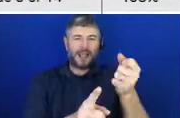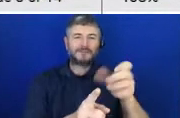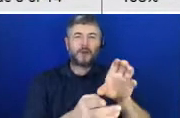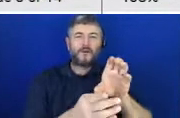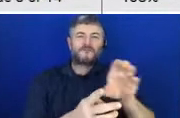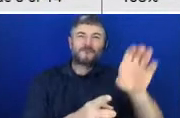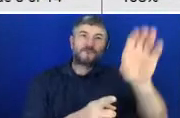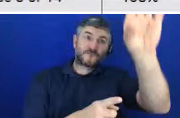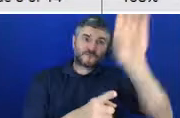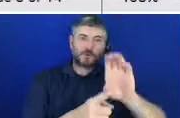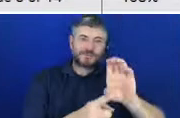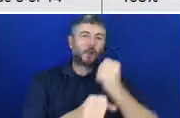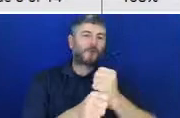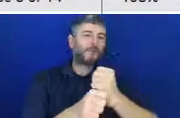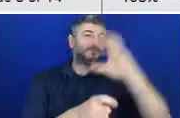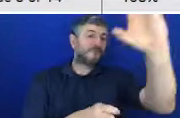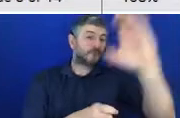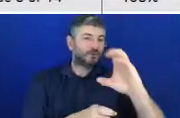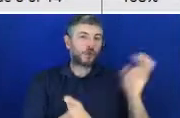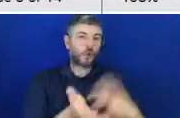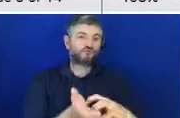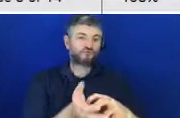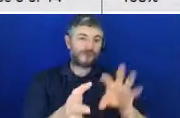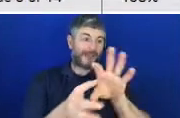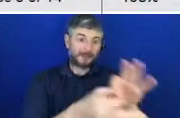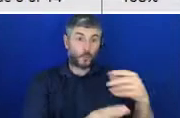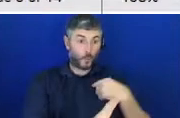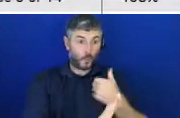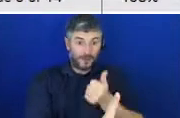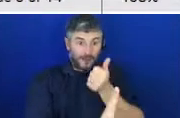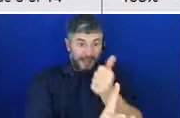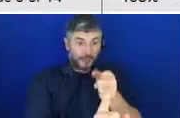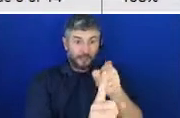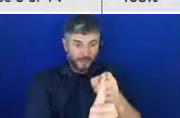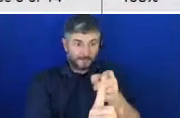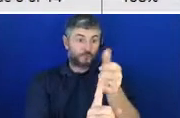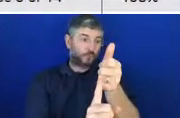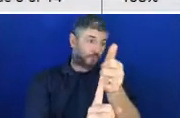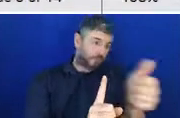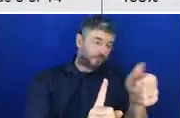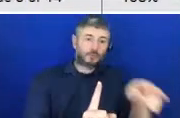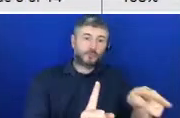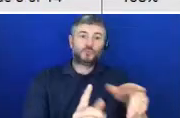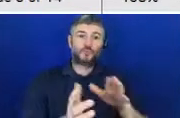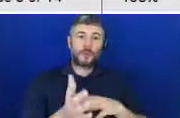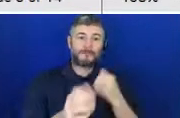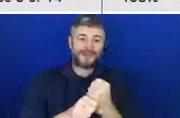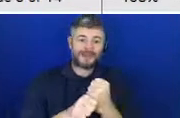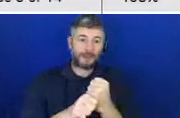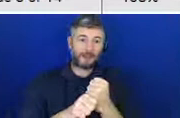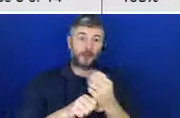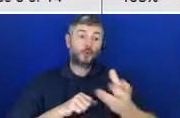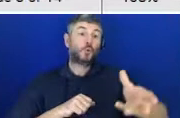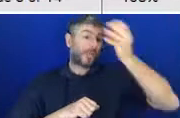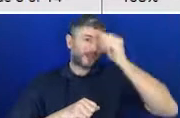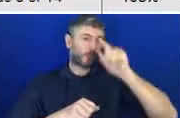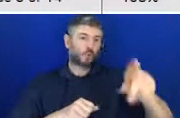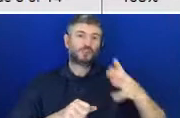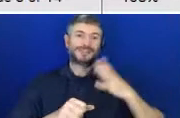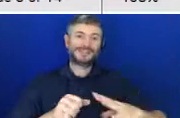directly from government and helped them to help her to actually learn what she needed to